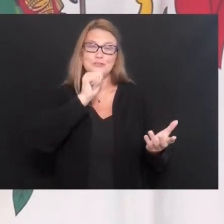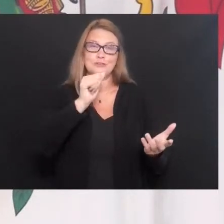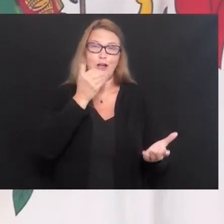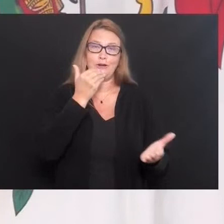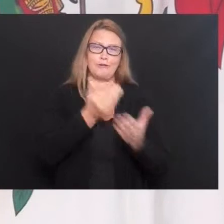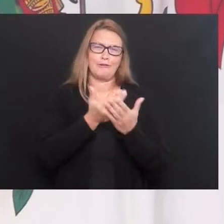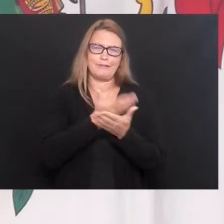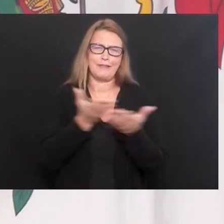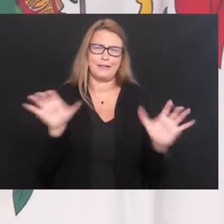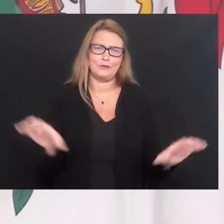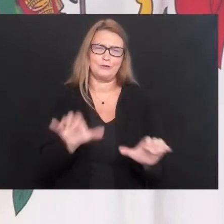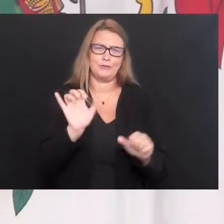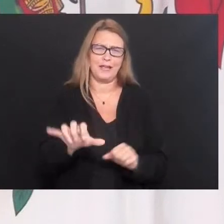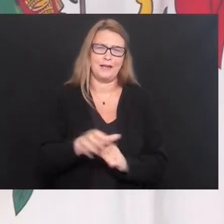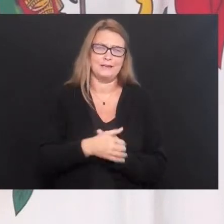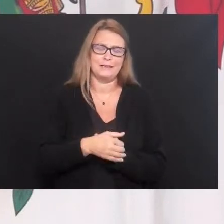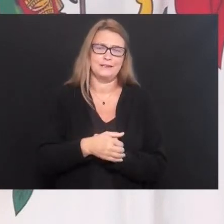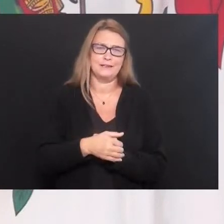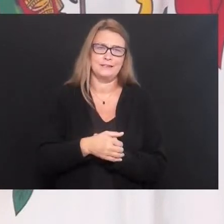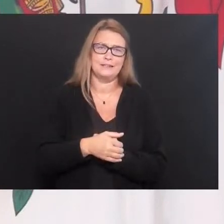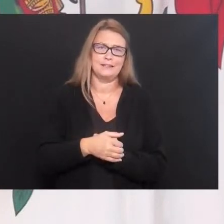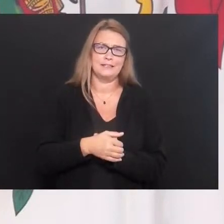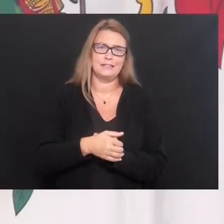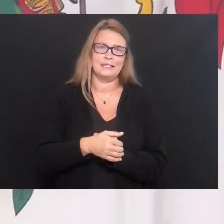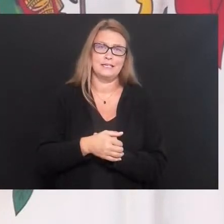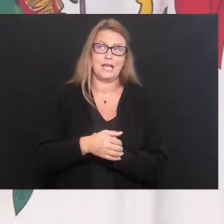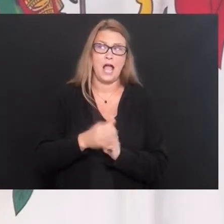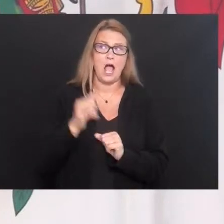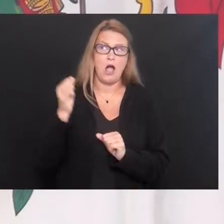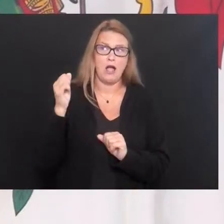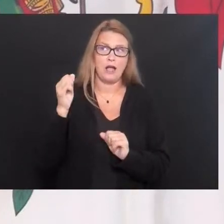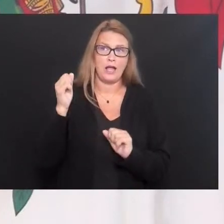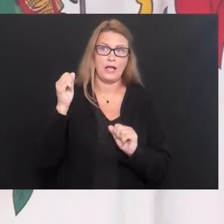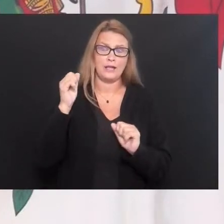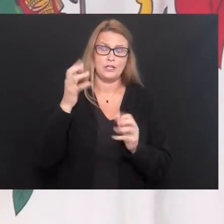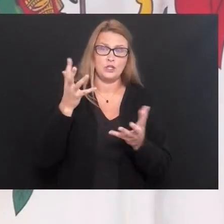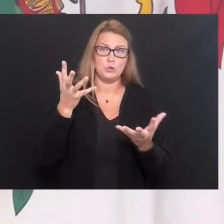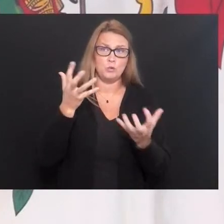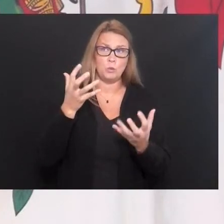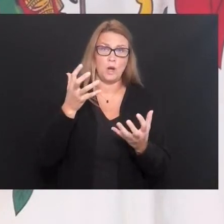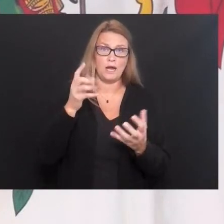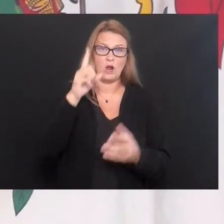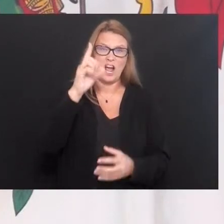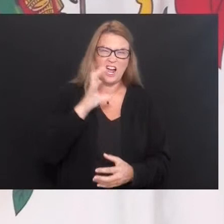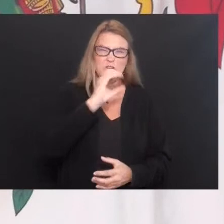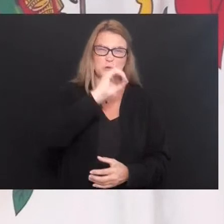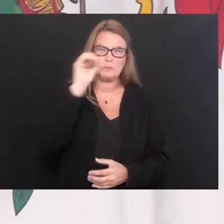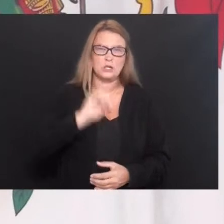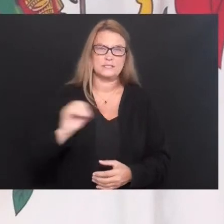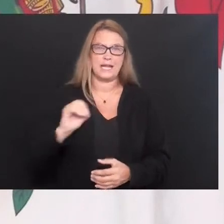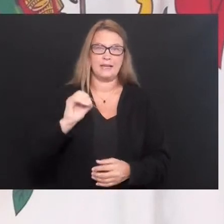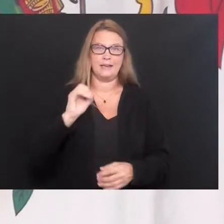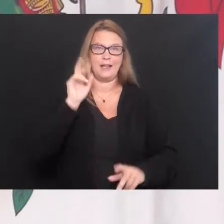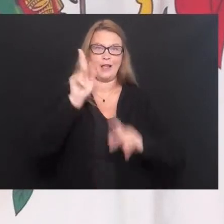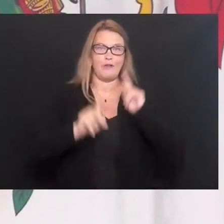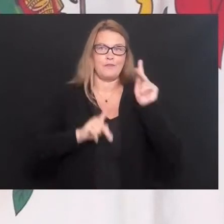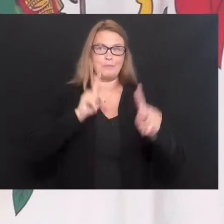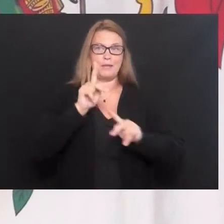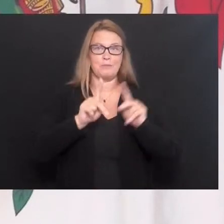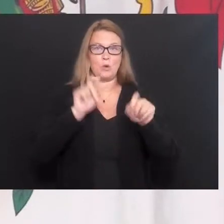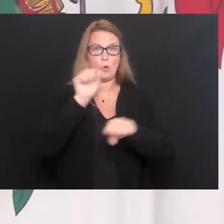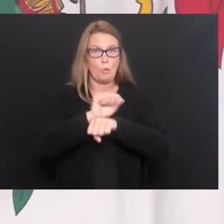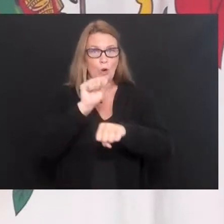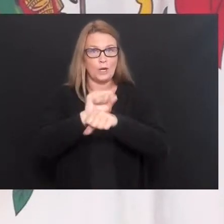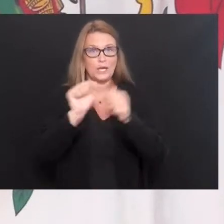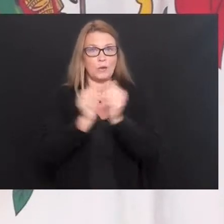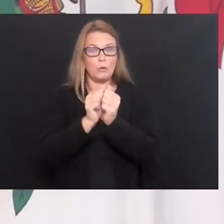I mean, of all people that should be vaccinated, you would surely think it would be 100% of the people that are with the patients